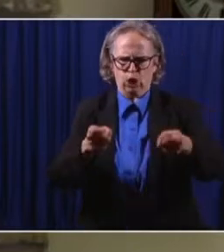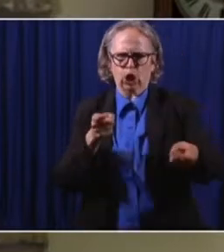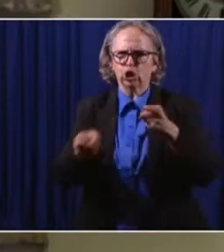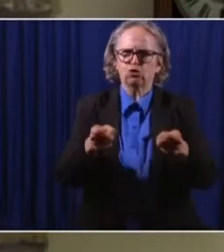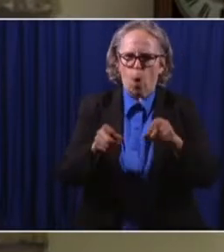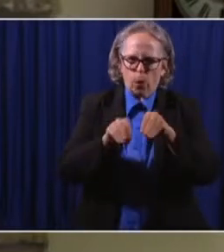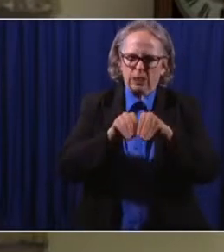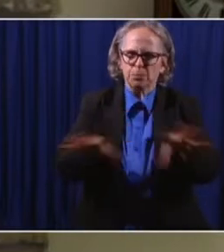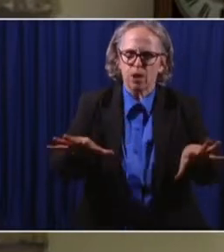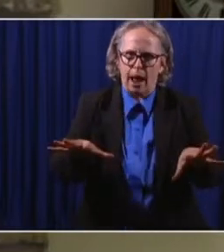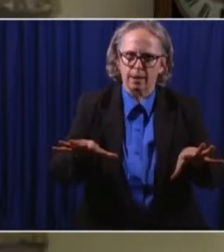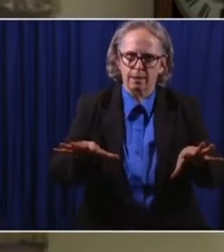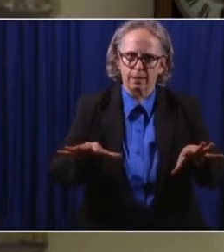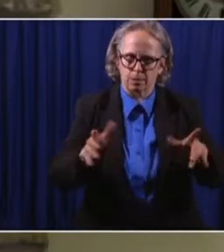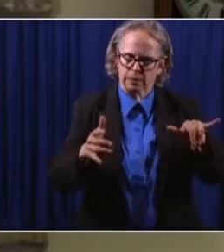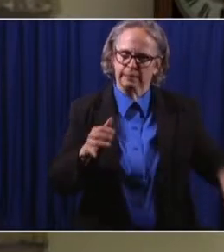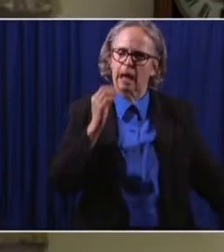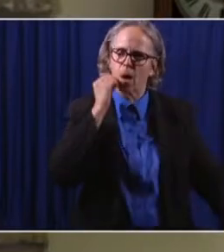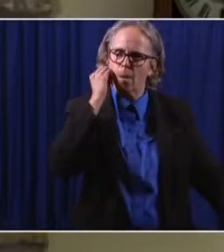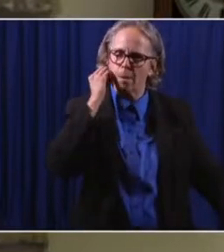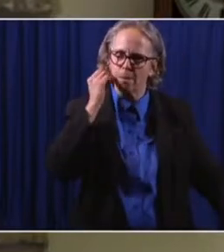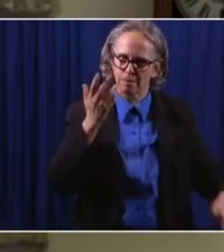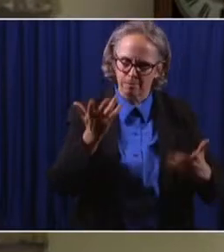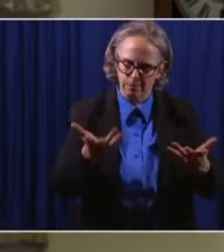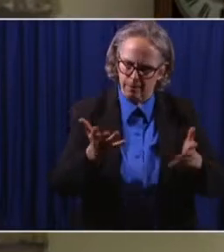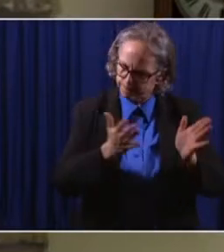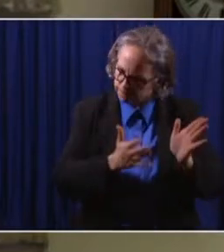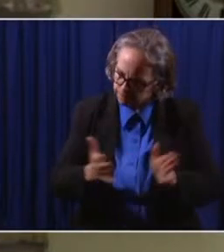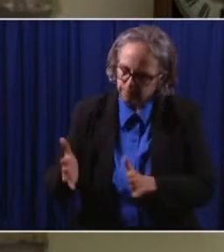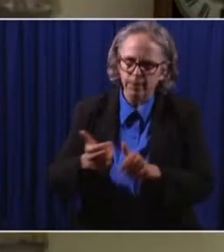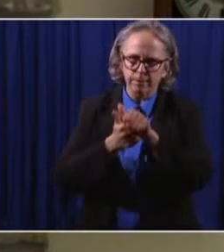Again, having a plan, carrying out the plan, and the